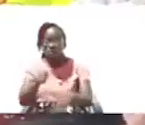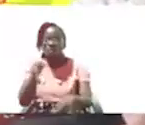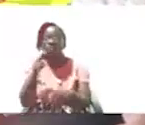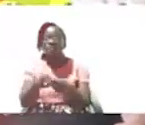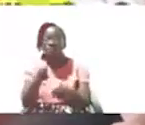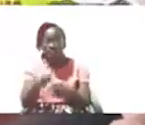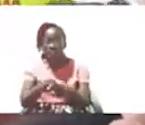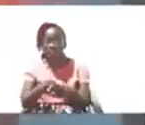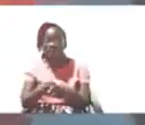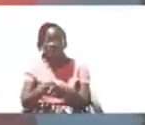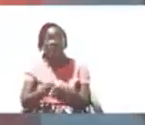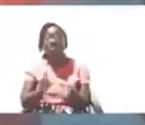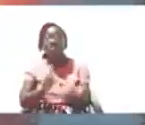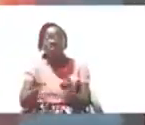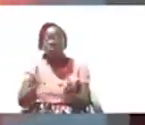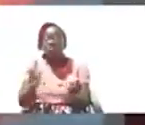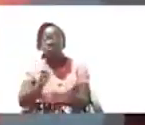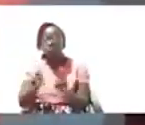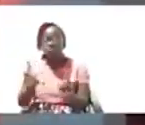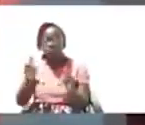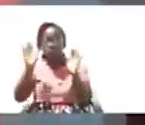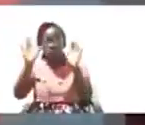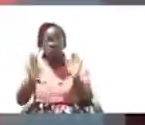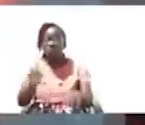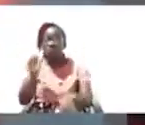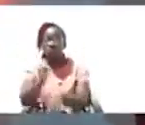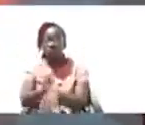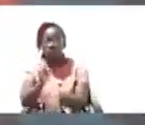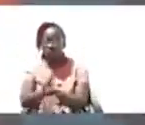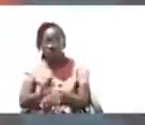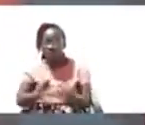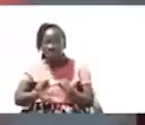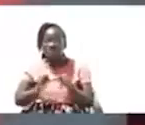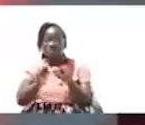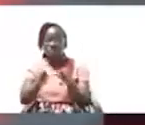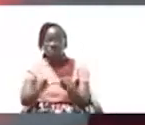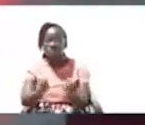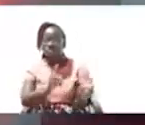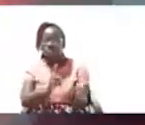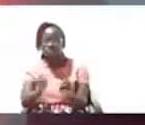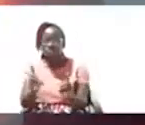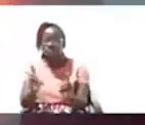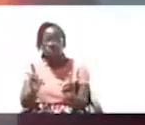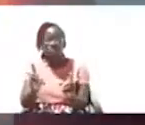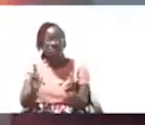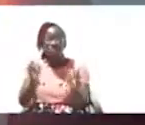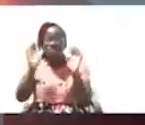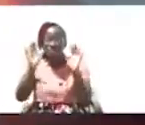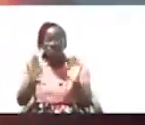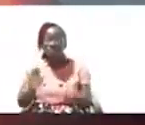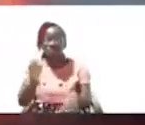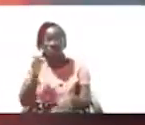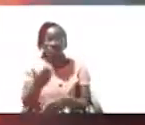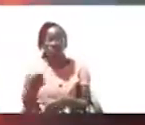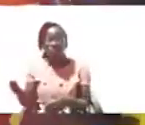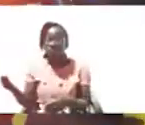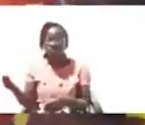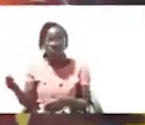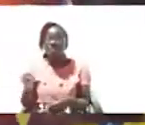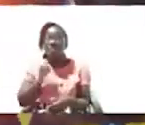saving. He's still making people better. He's still speaking to us. He's the Jesus